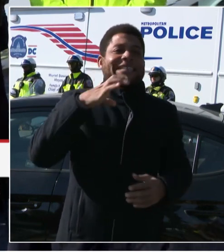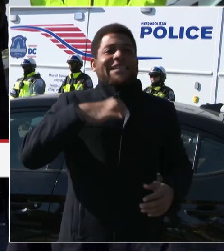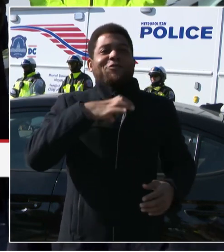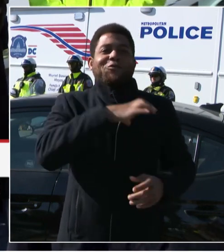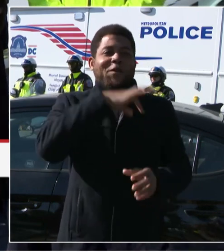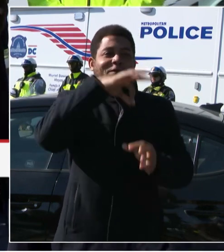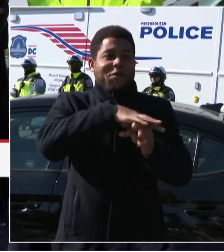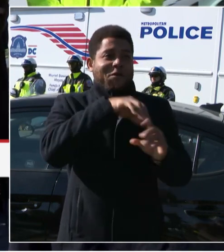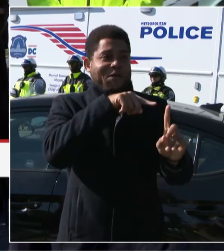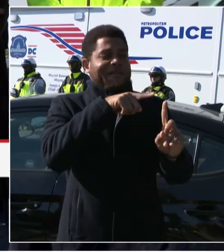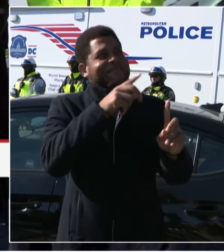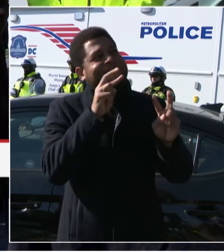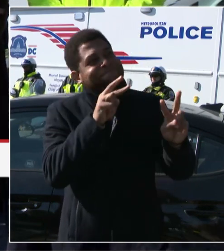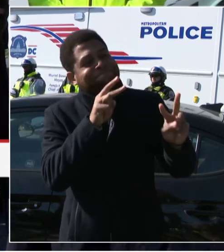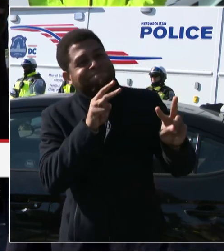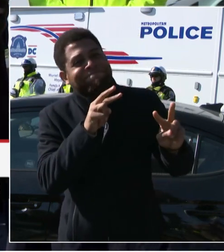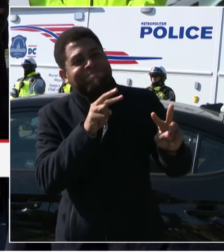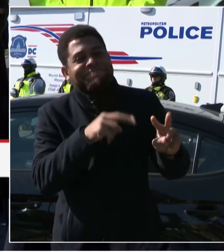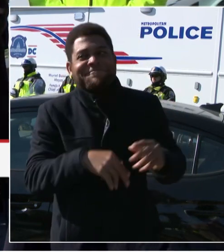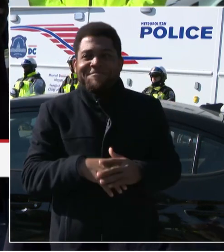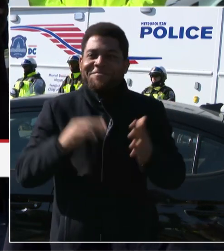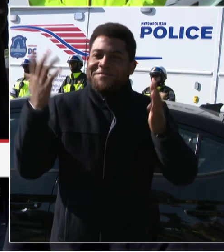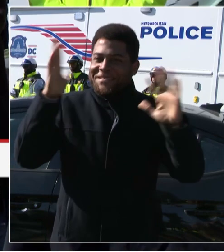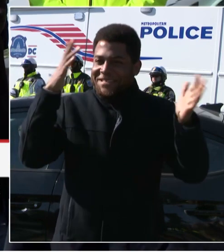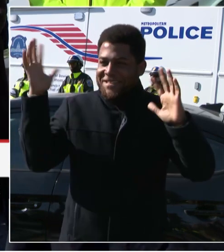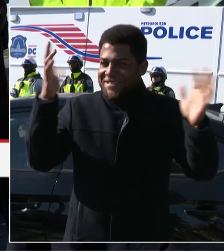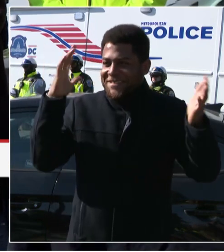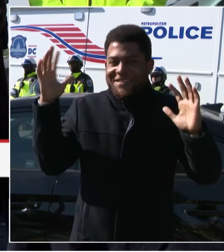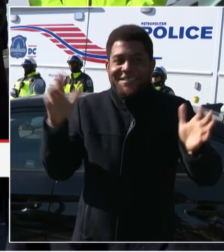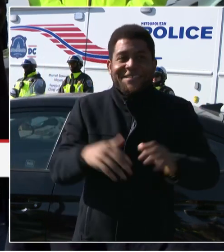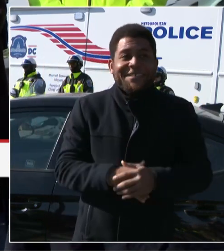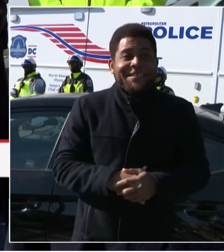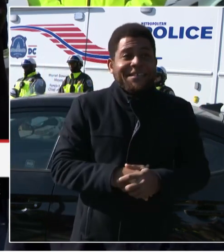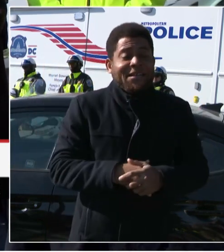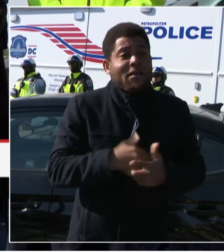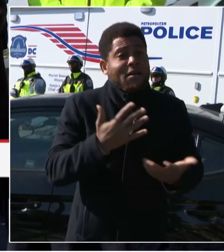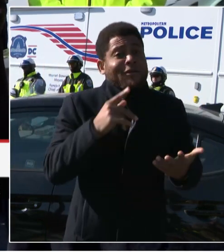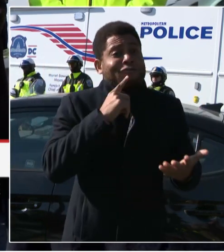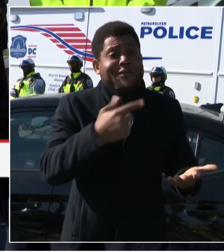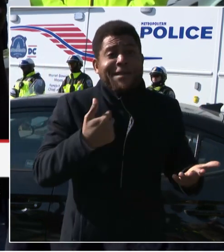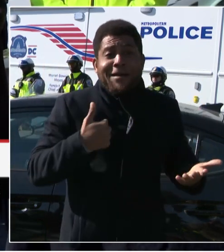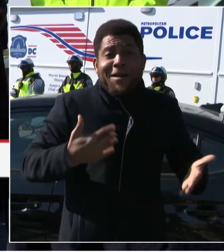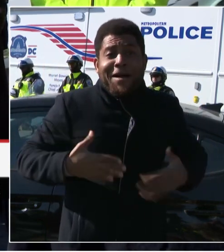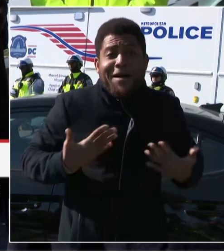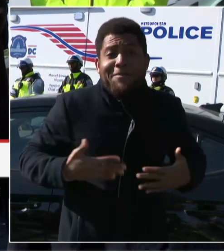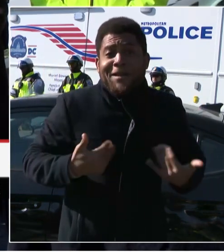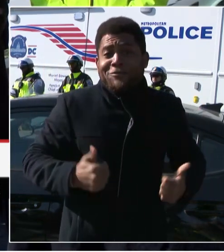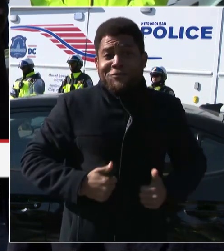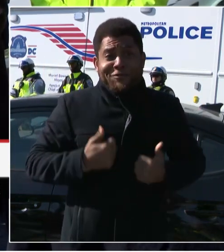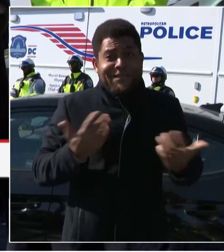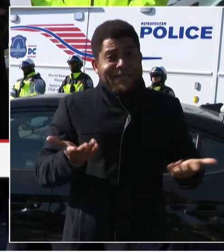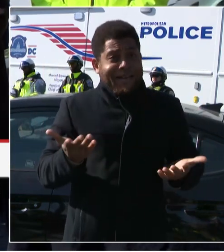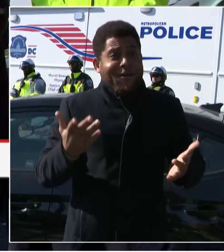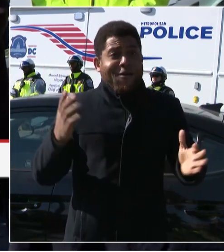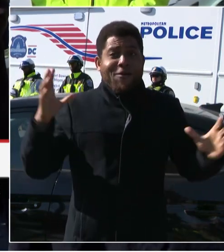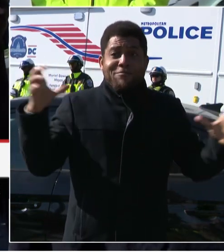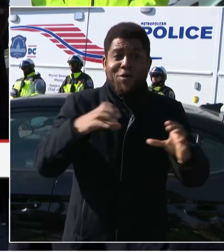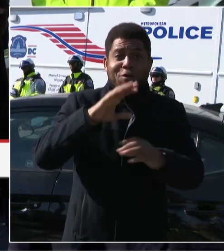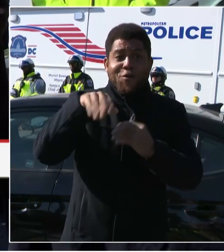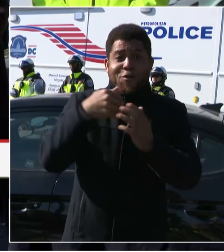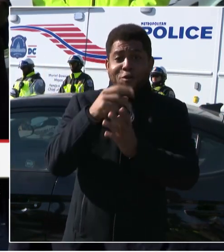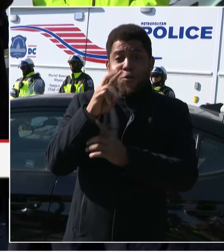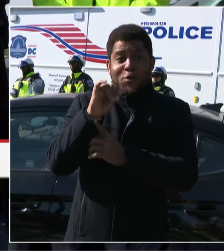And I am very pleased that residents across all 8 wards have gotten a chance to meet Chief Smith,